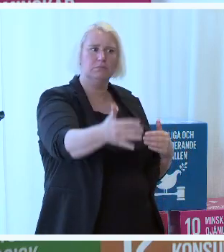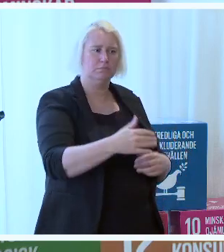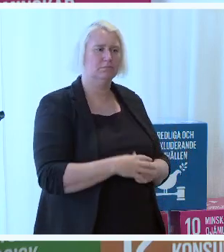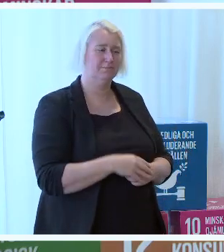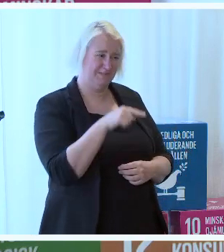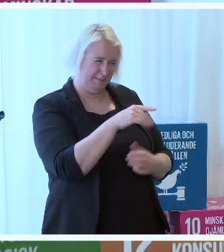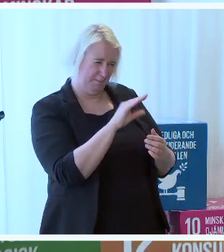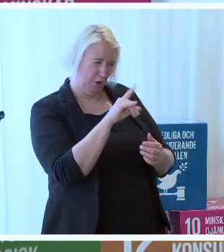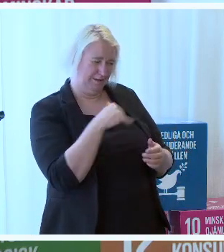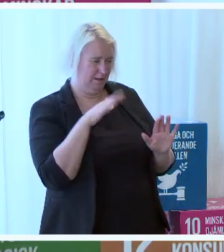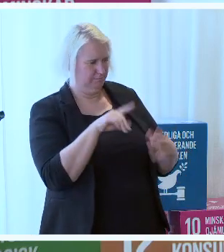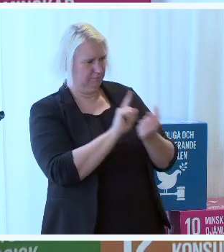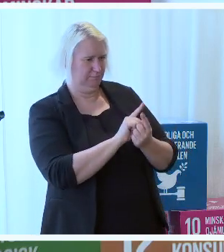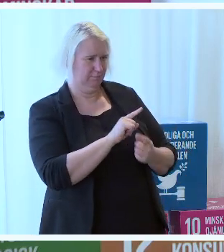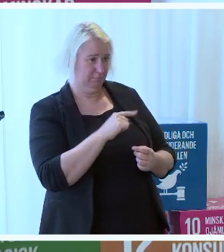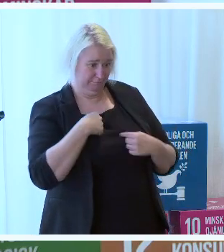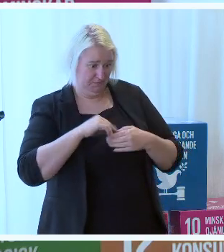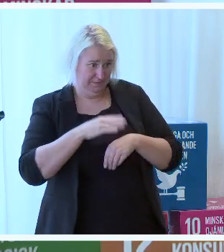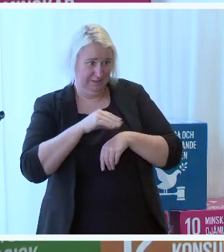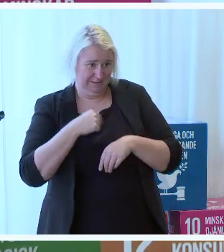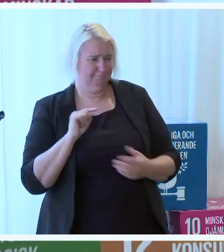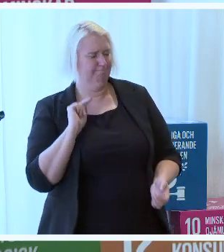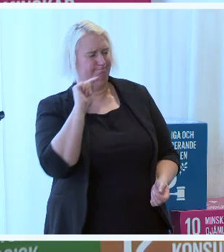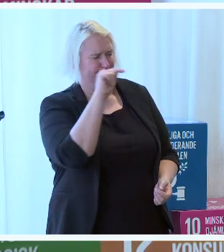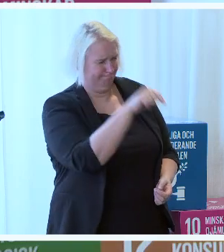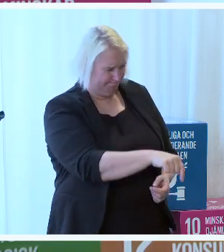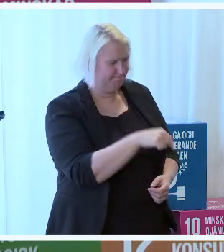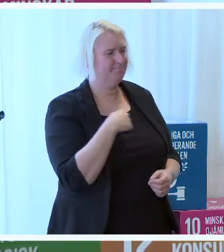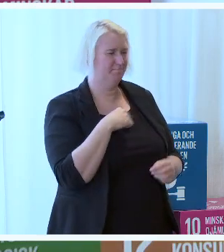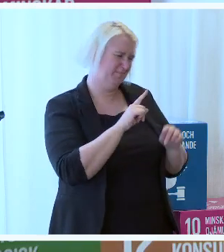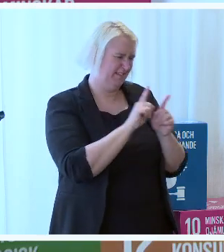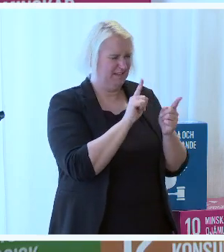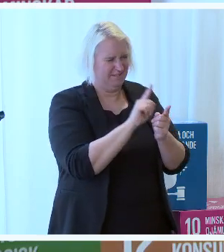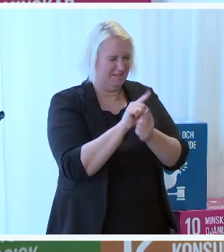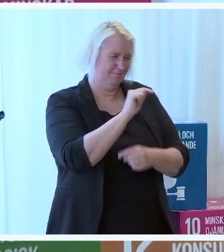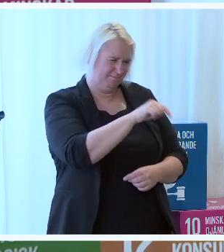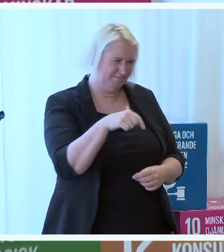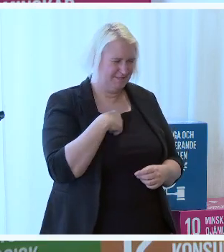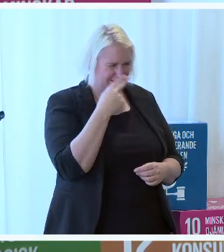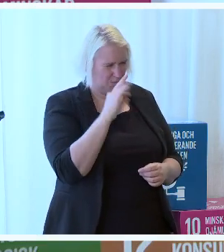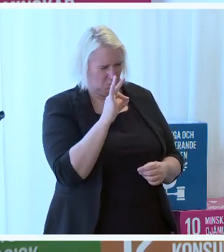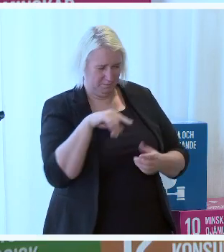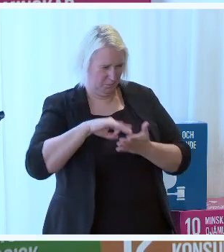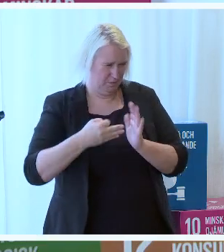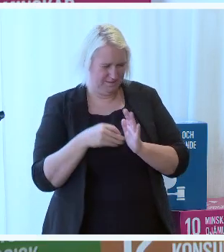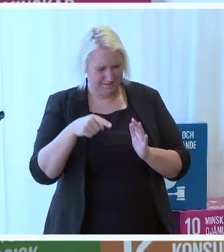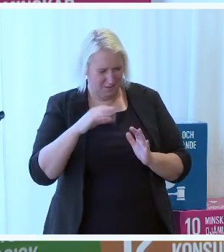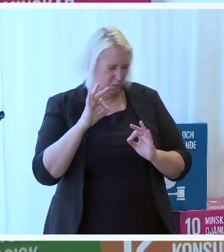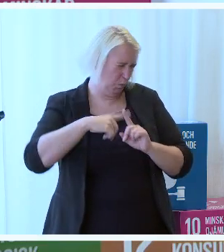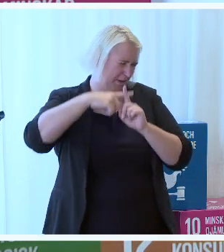from Sweden and go to Mali and other parts of the world to look at the impact our projects had on these different groups of